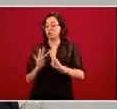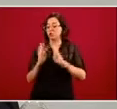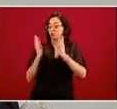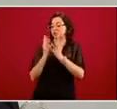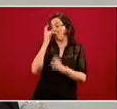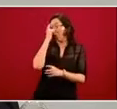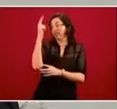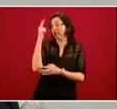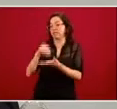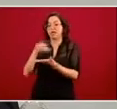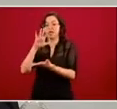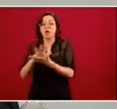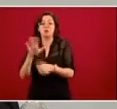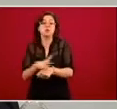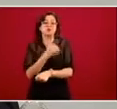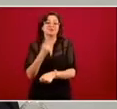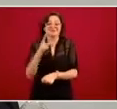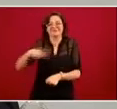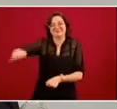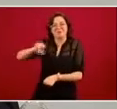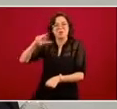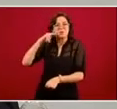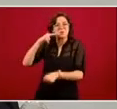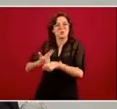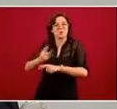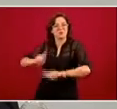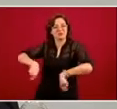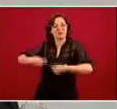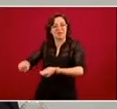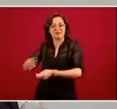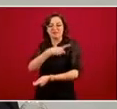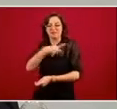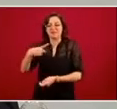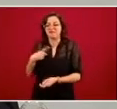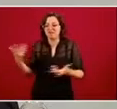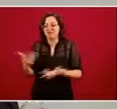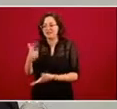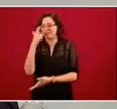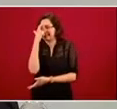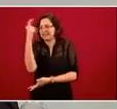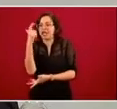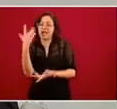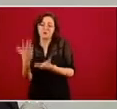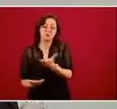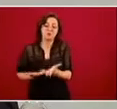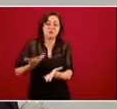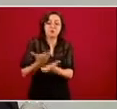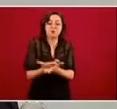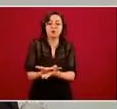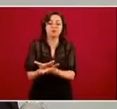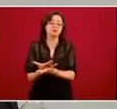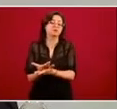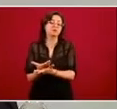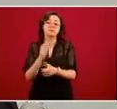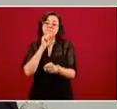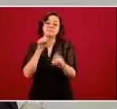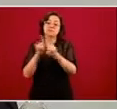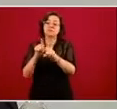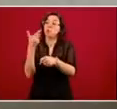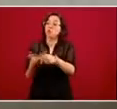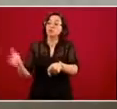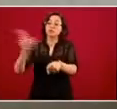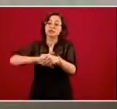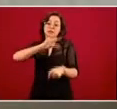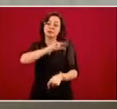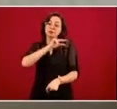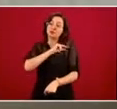guidelines. And why do we find its origins in the council? Because it is